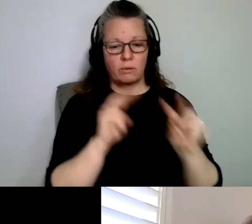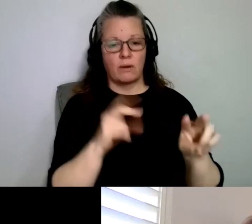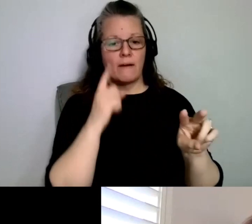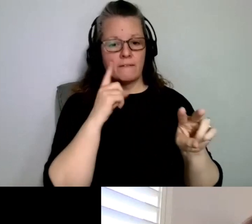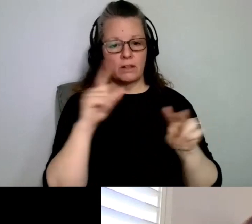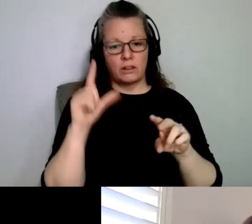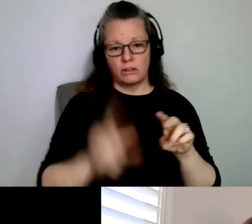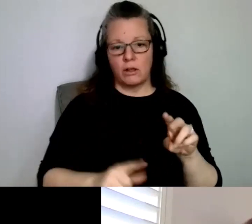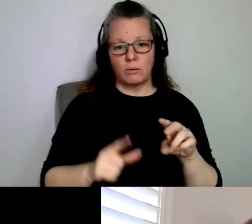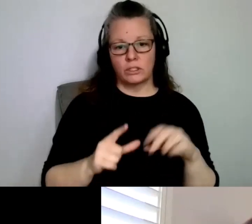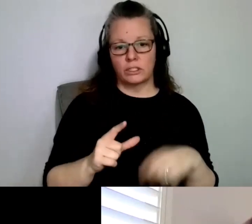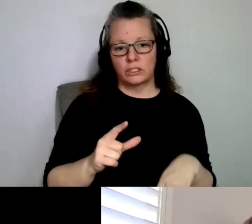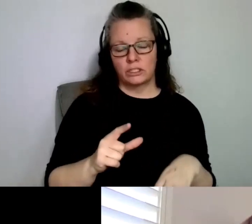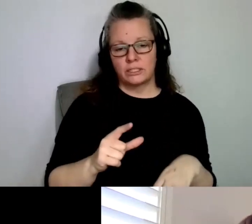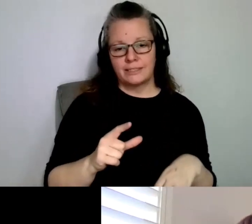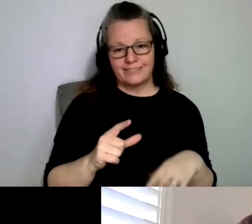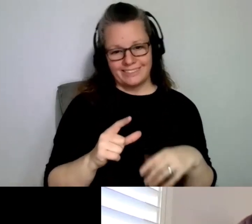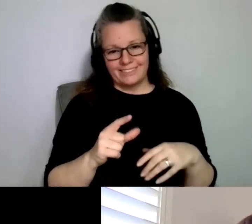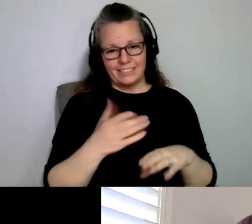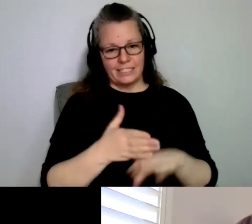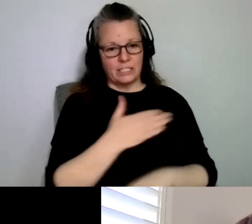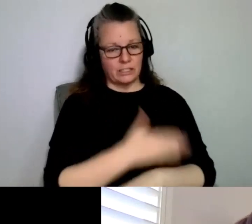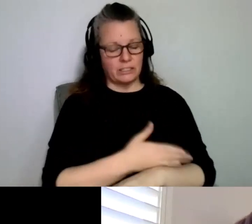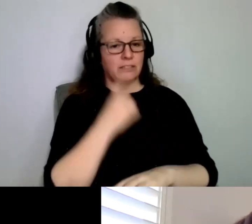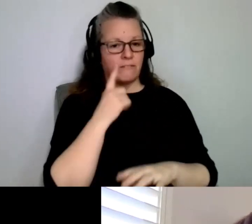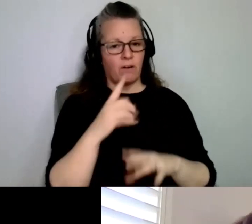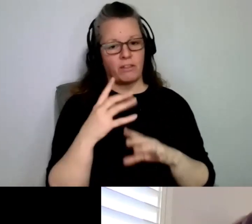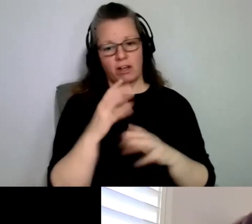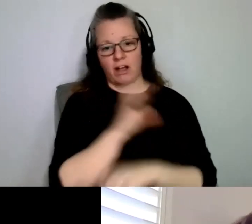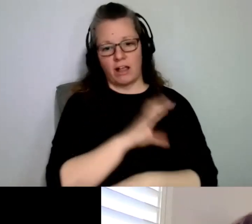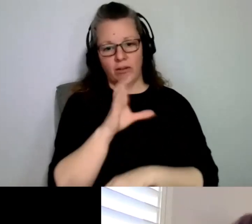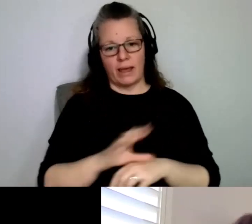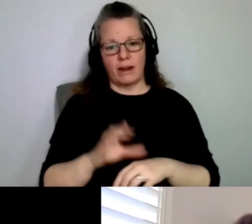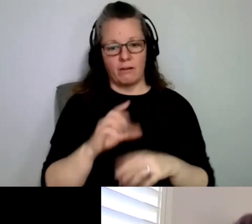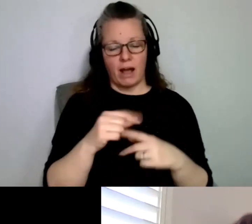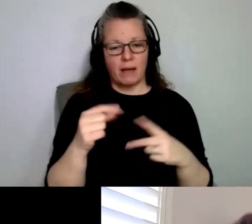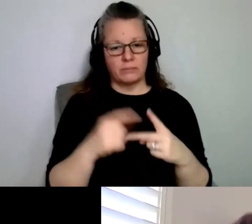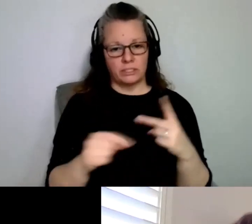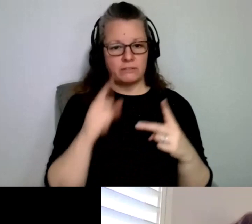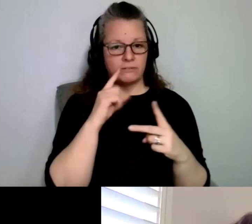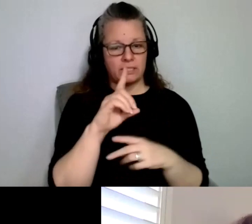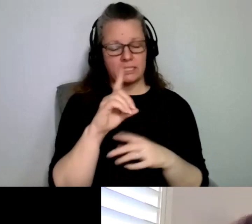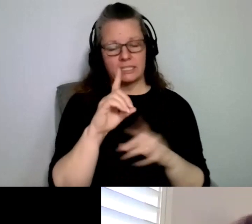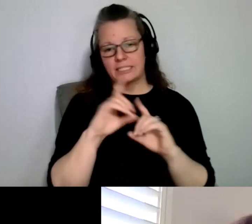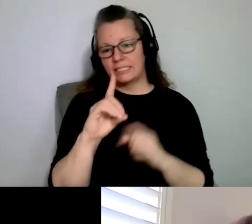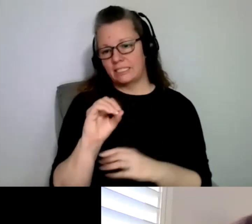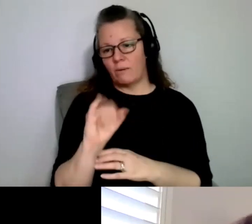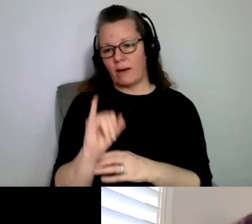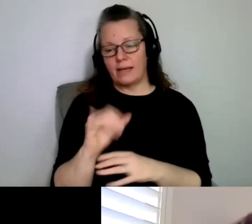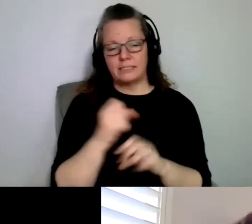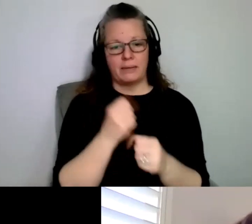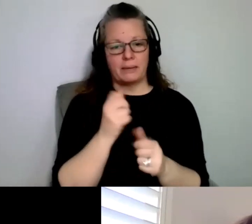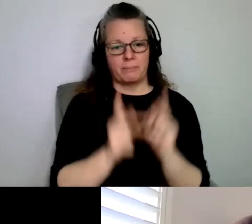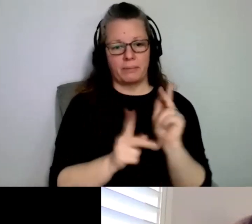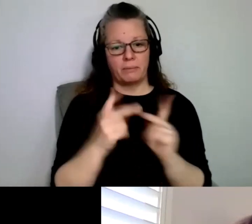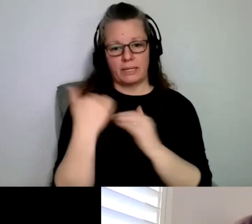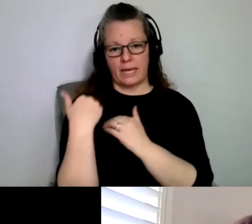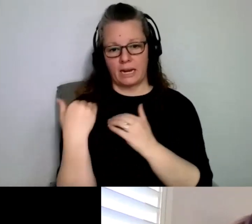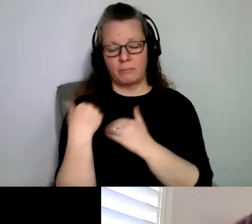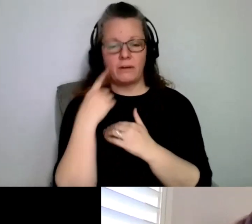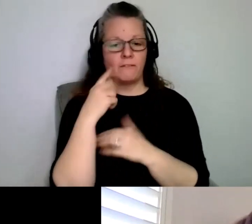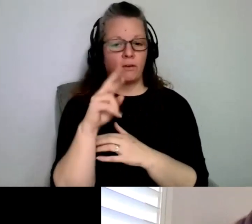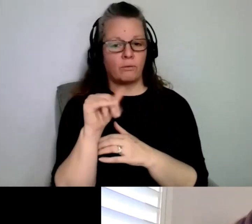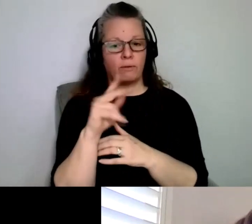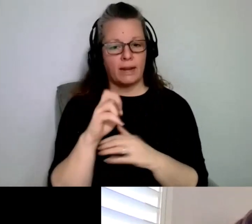by strengthening the Colorado Option to make it easier for the Division of Insurance to hold carriers accountable for rate